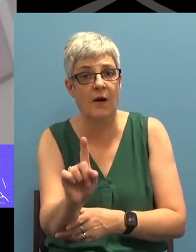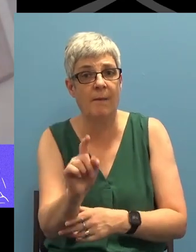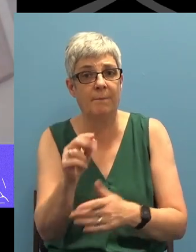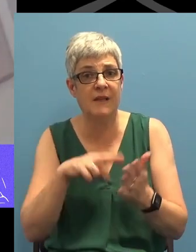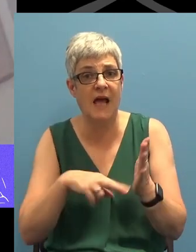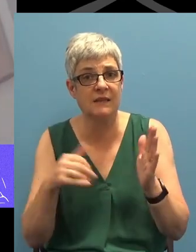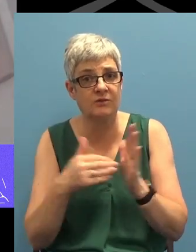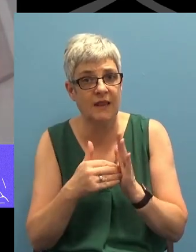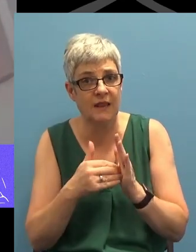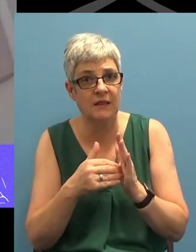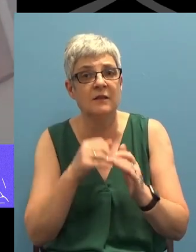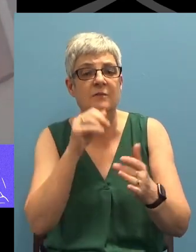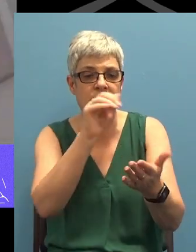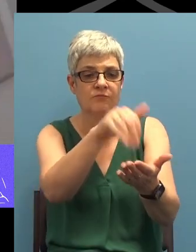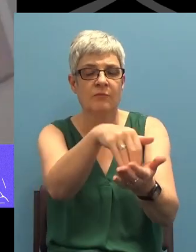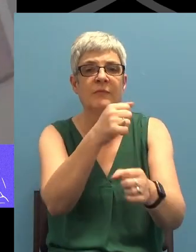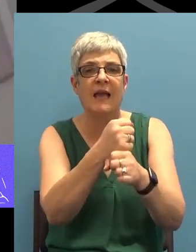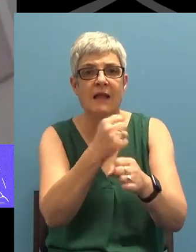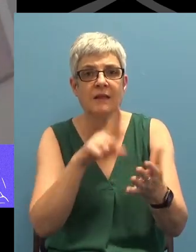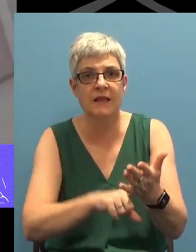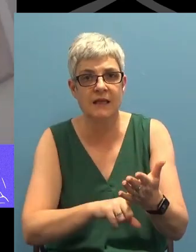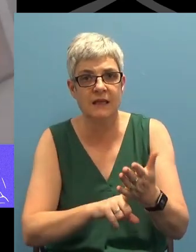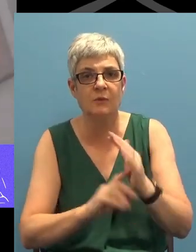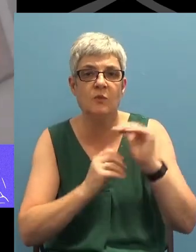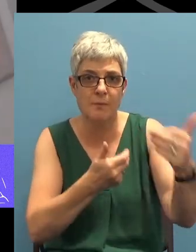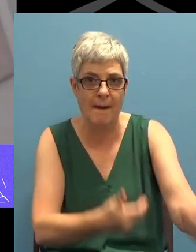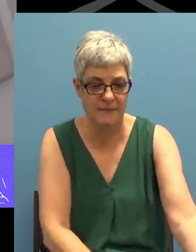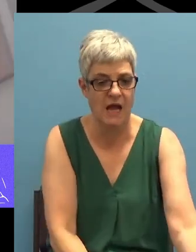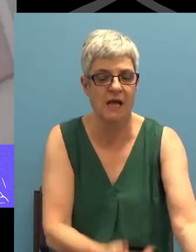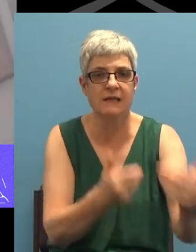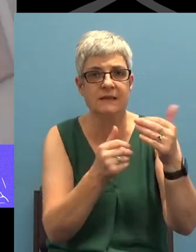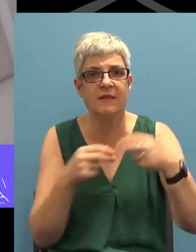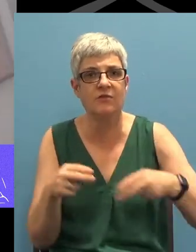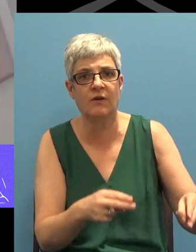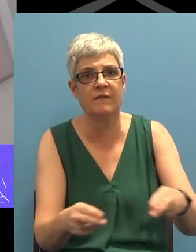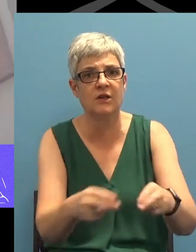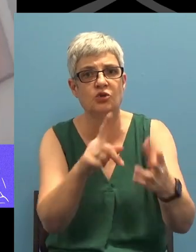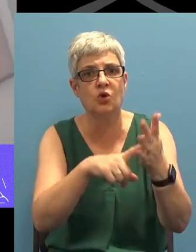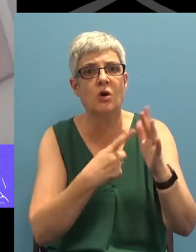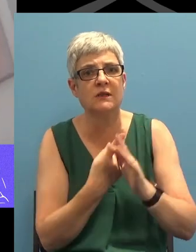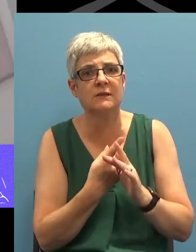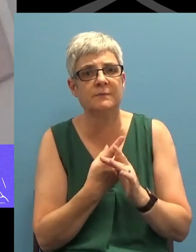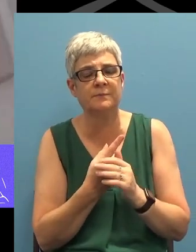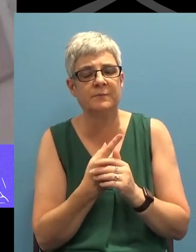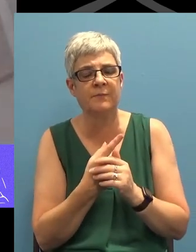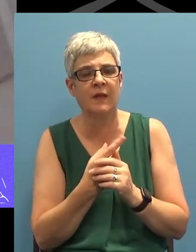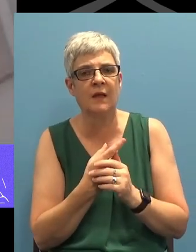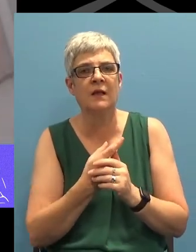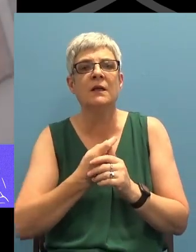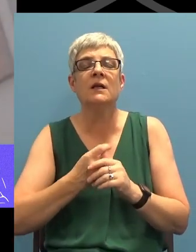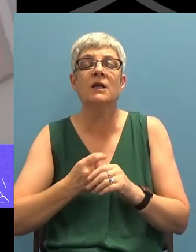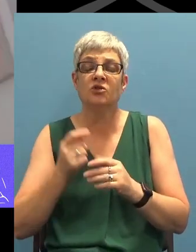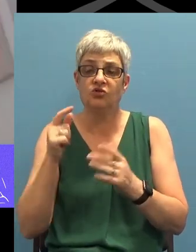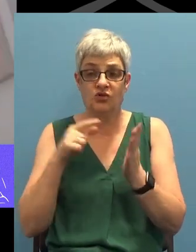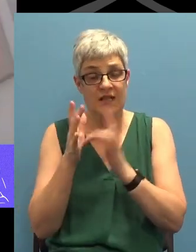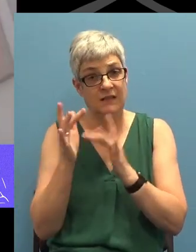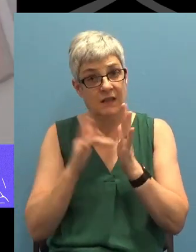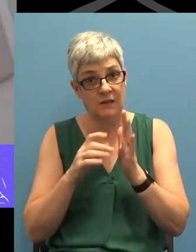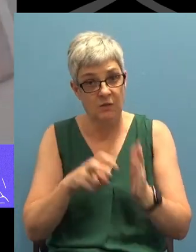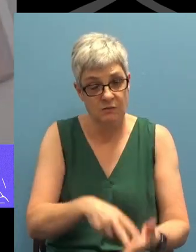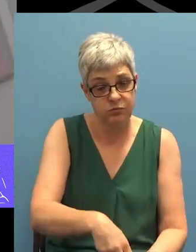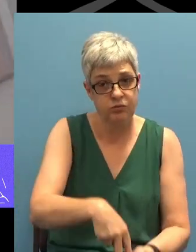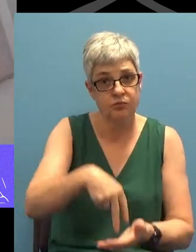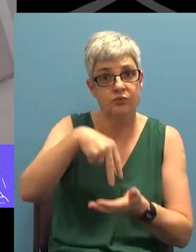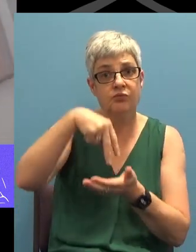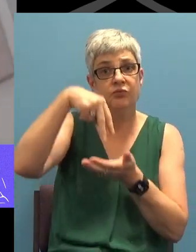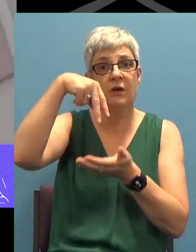Nazareth to Galilee and was baptized by John in the Jordan. As Jesus was coming up out of